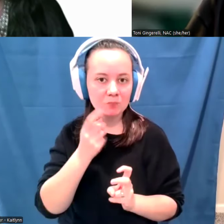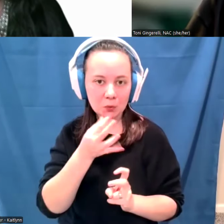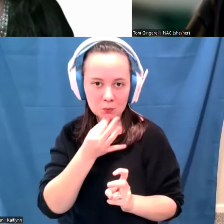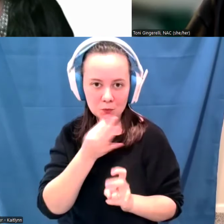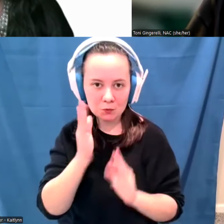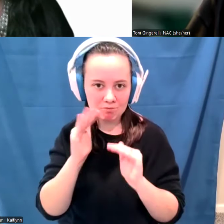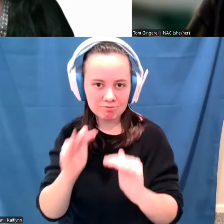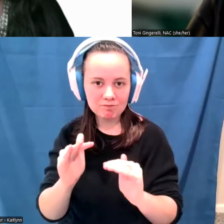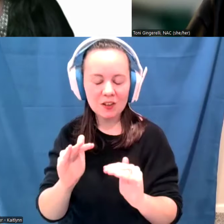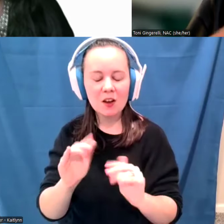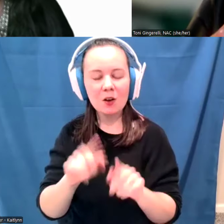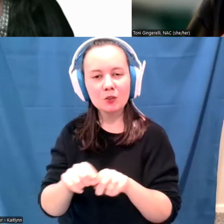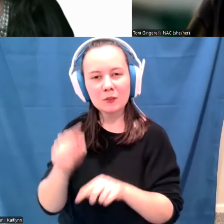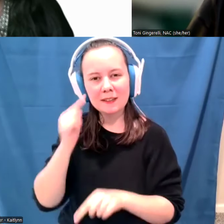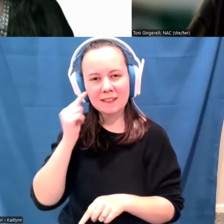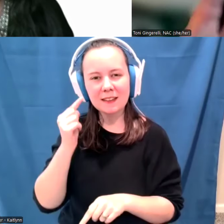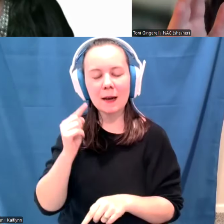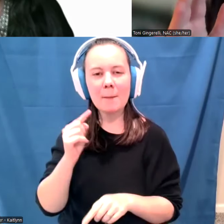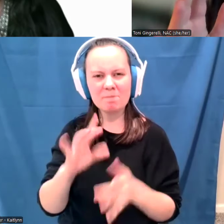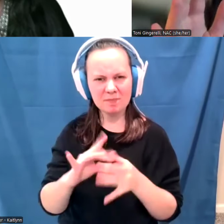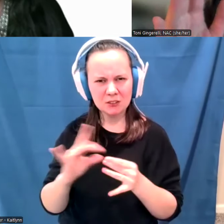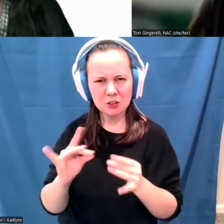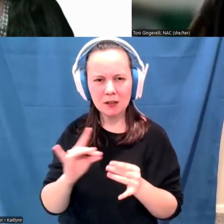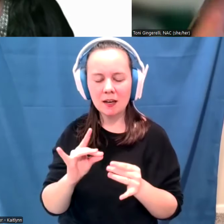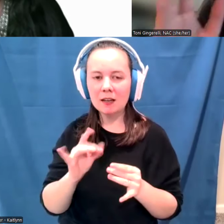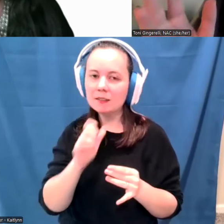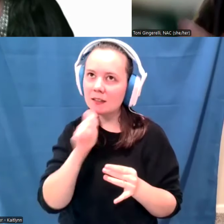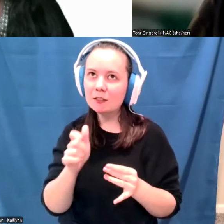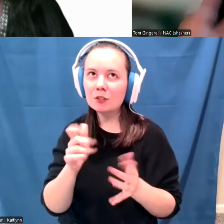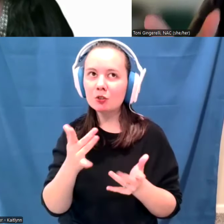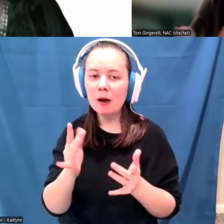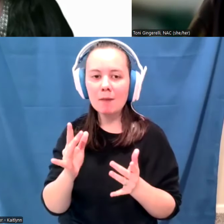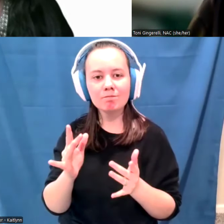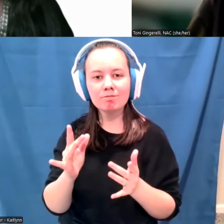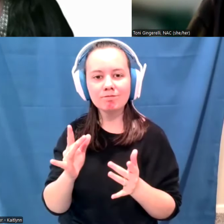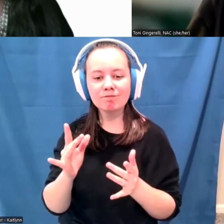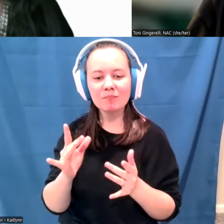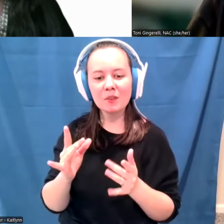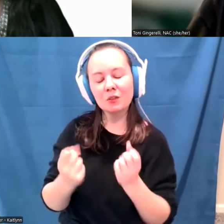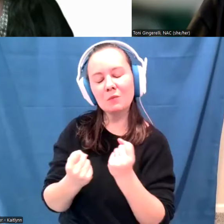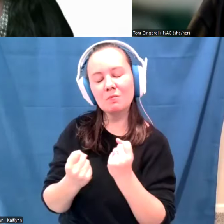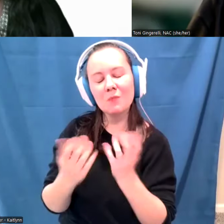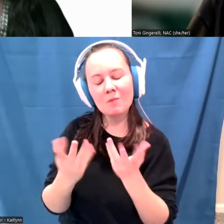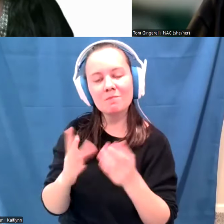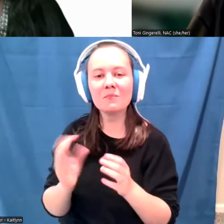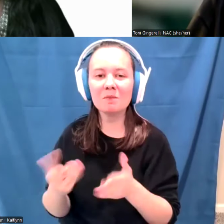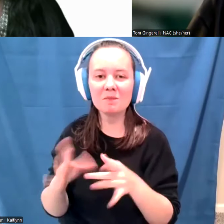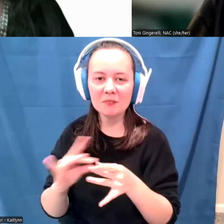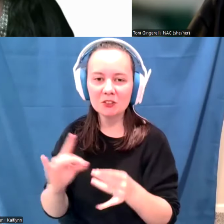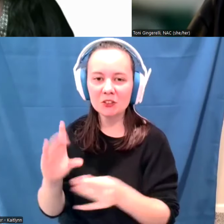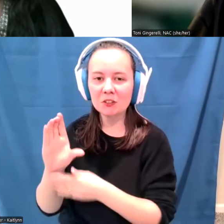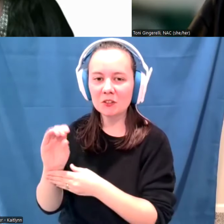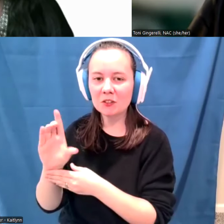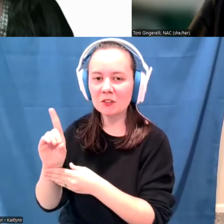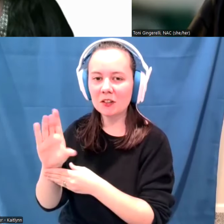that we mentioned, not to plug the Direct Care Workers Strategies Center again, really great